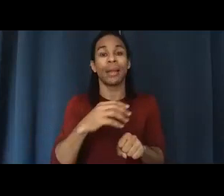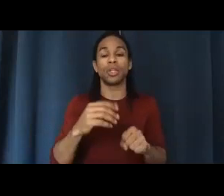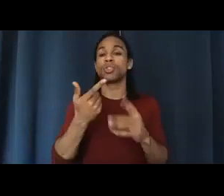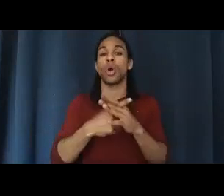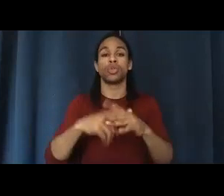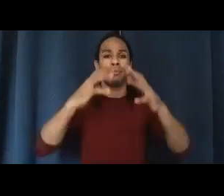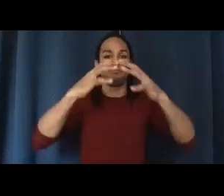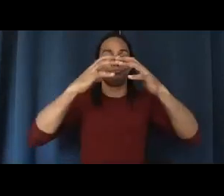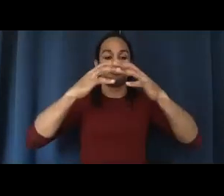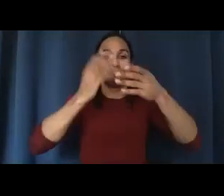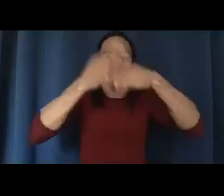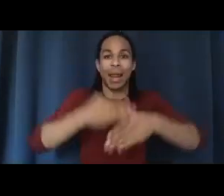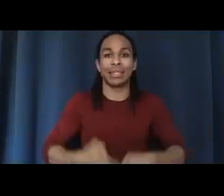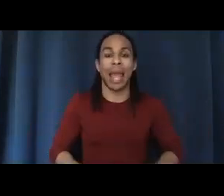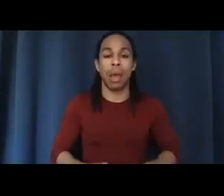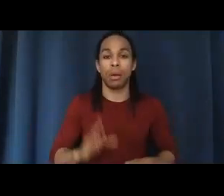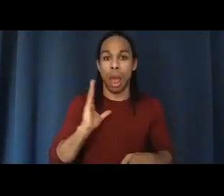had been constructed and built